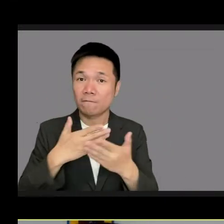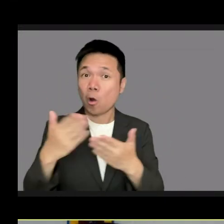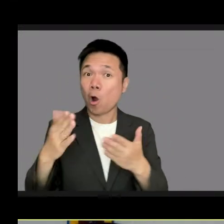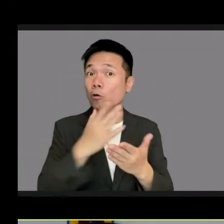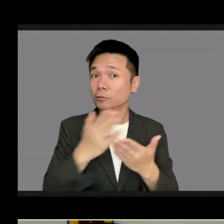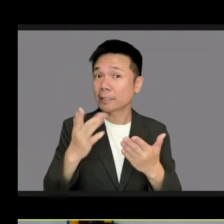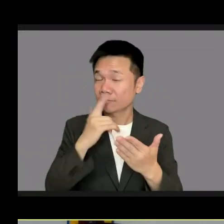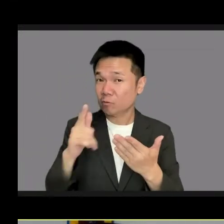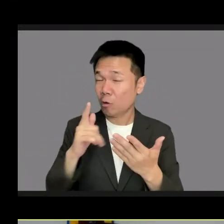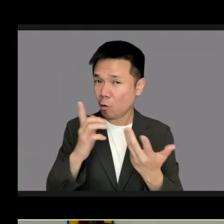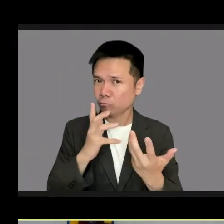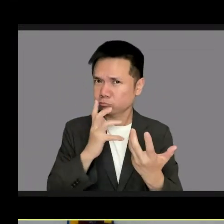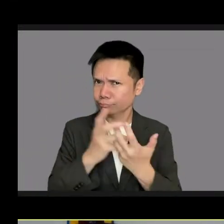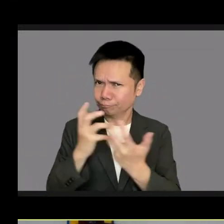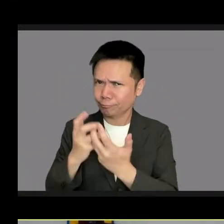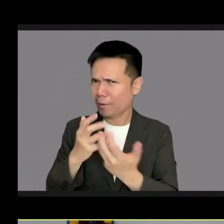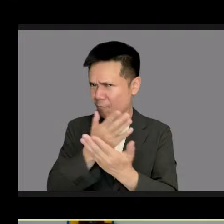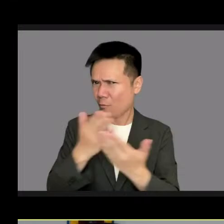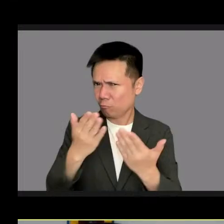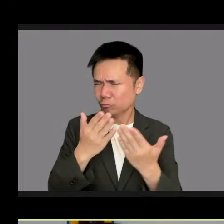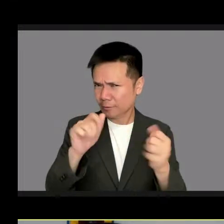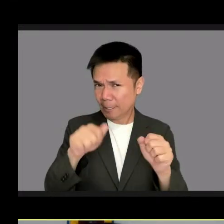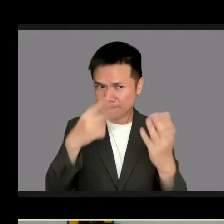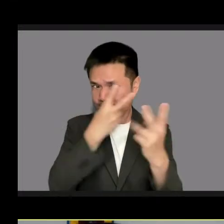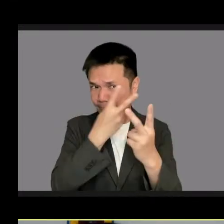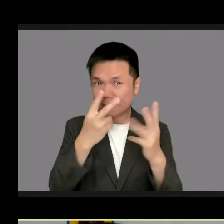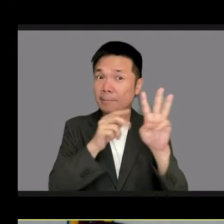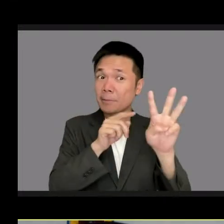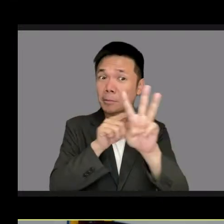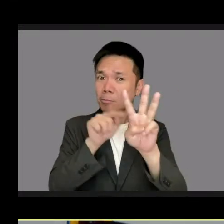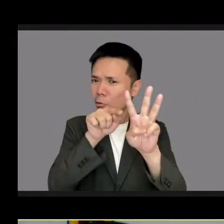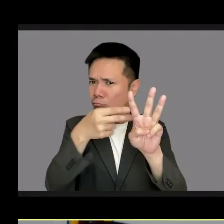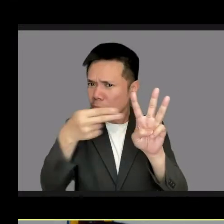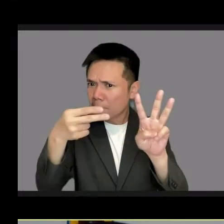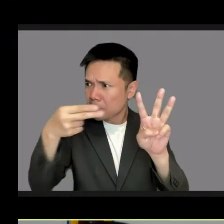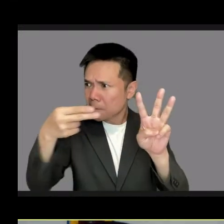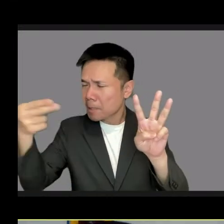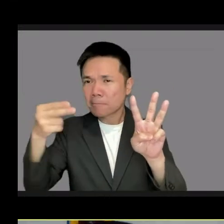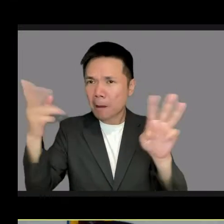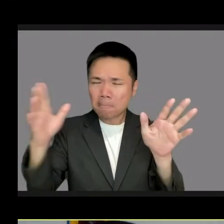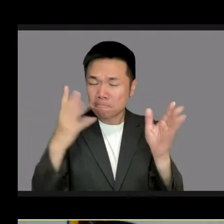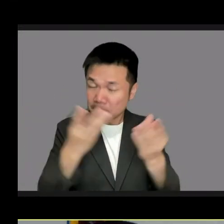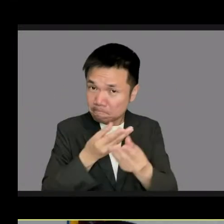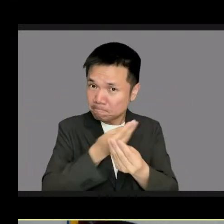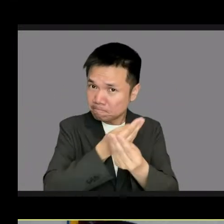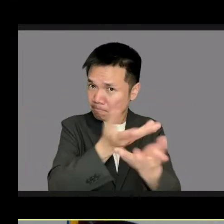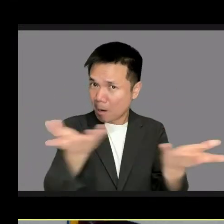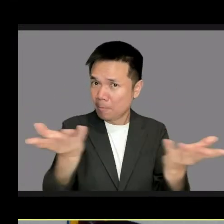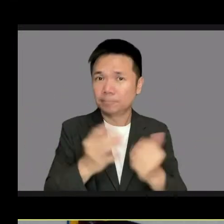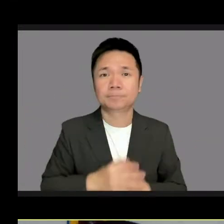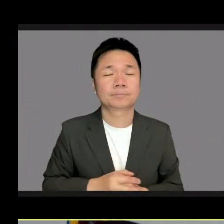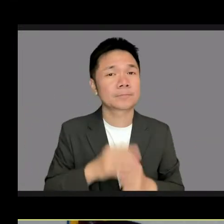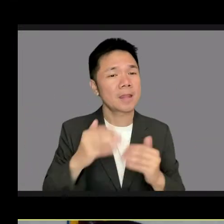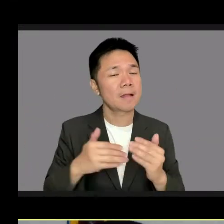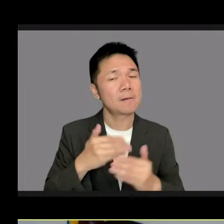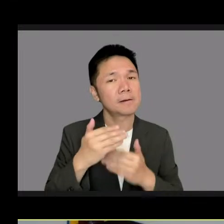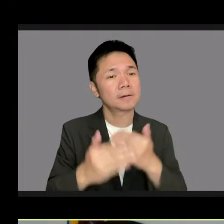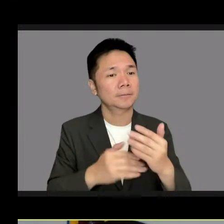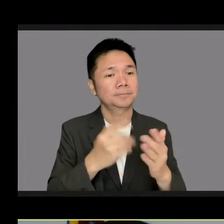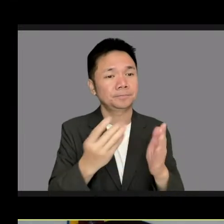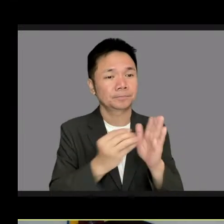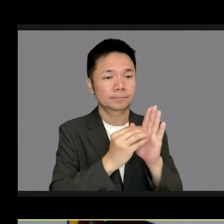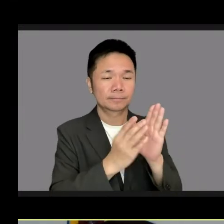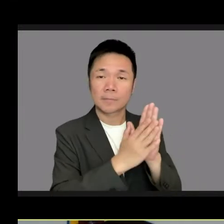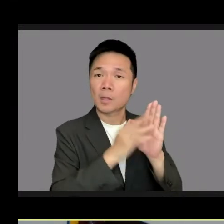those things. So that is something which has been covered into to an extent in the